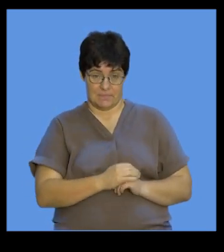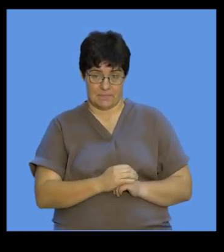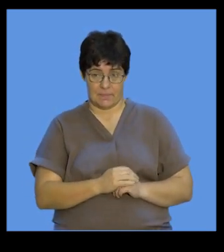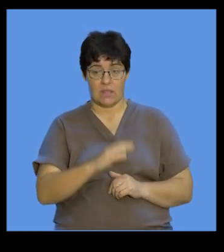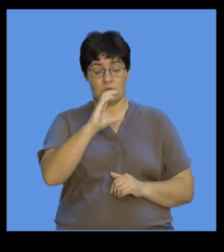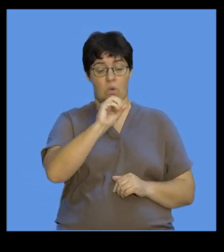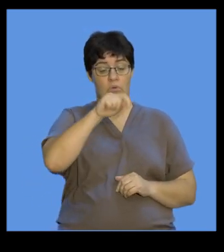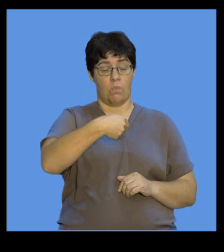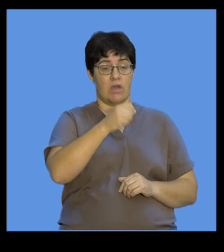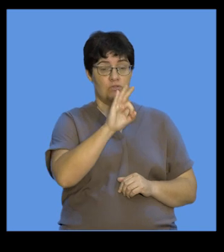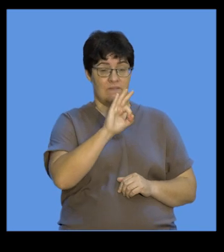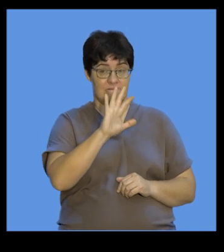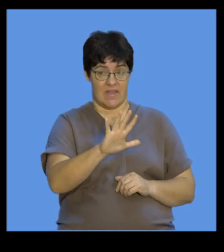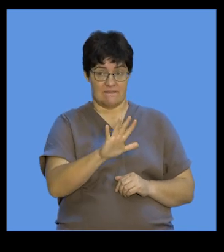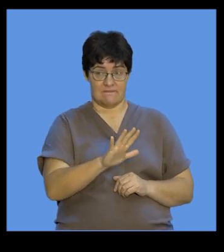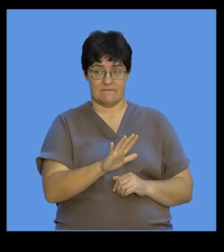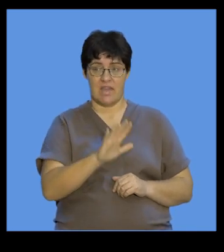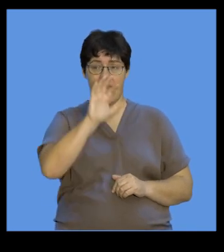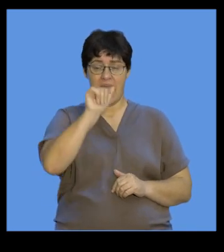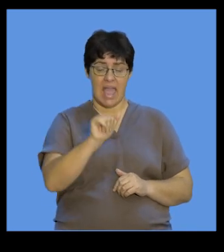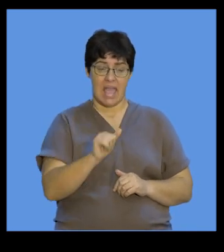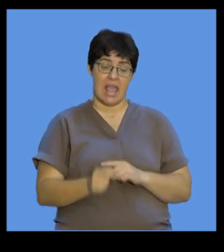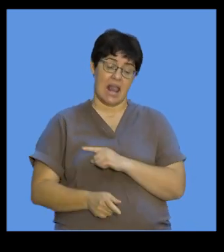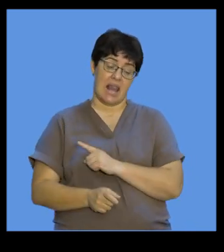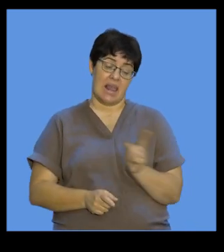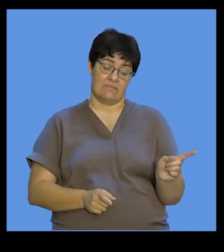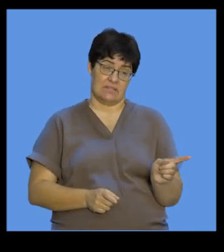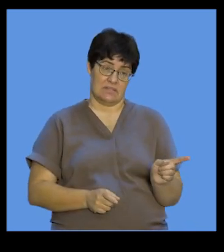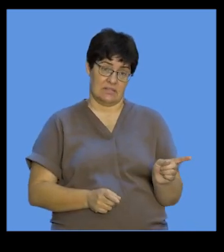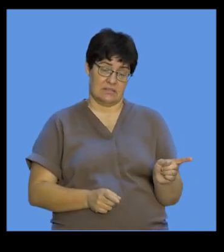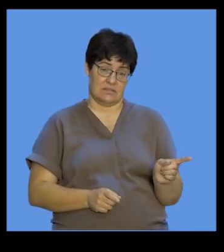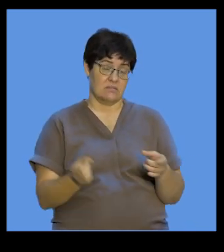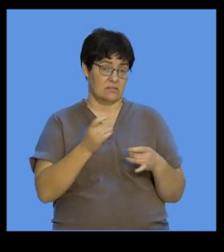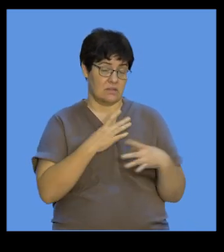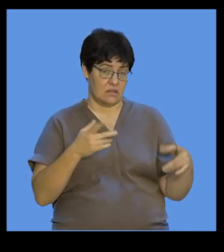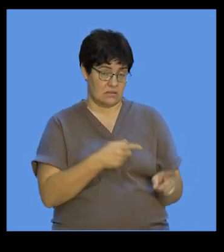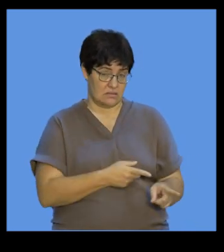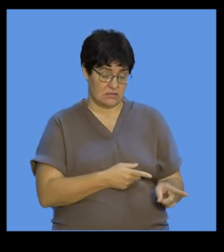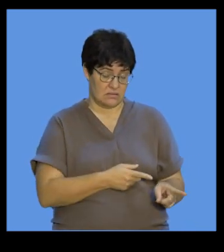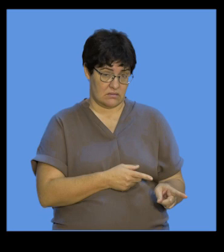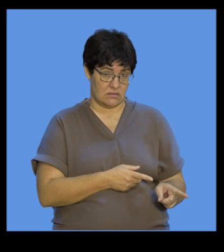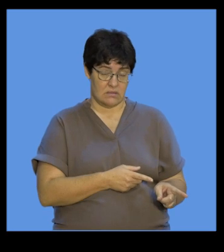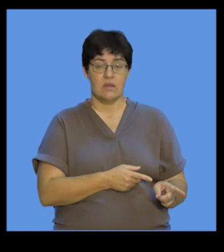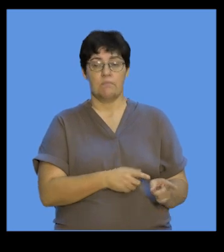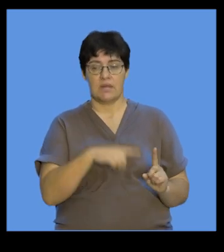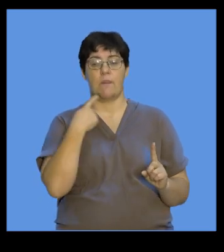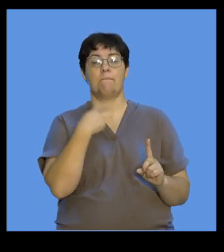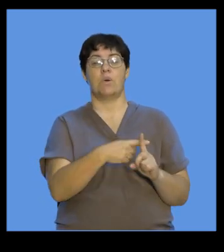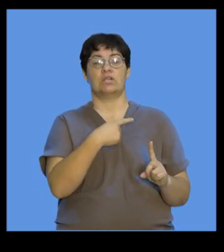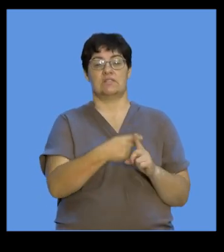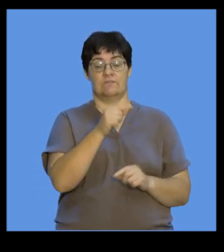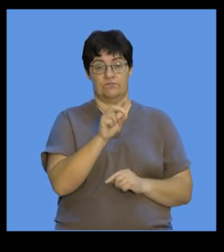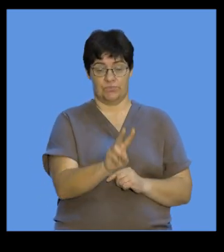0.35. A was going to the left initially, so that's positive 2.